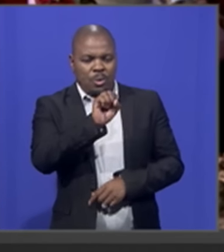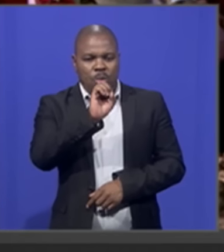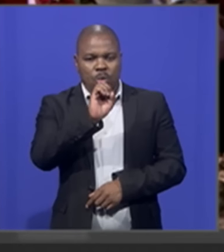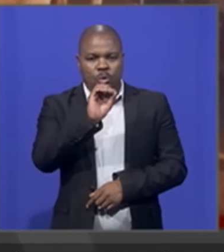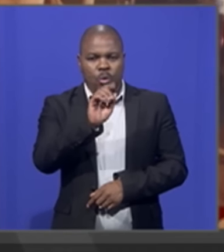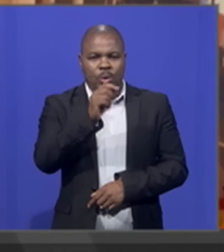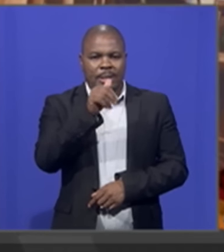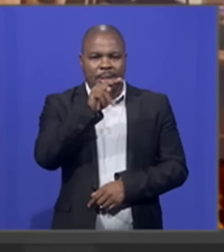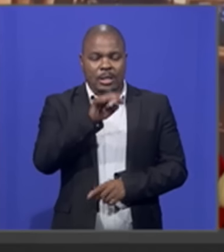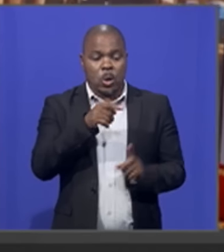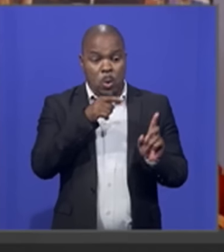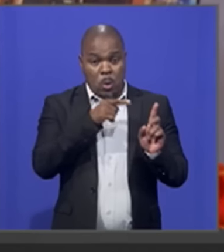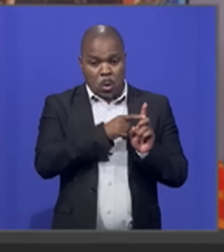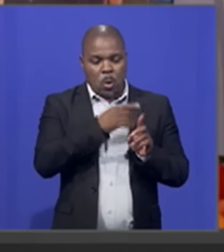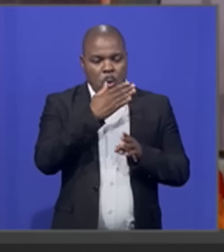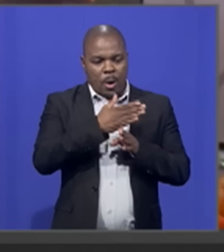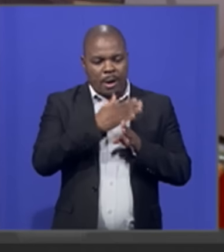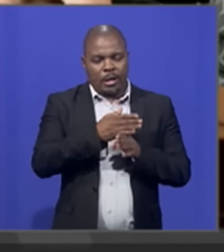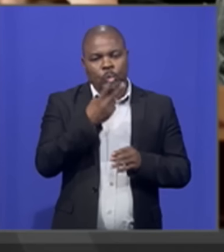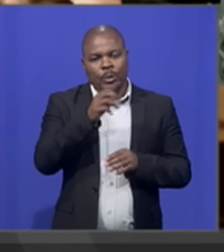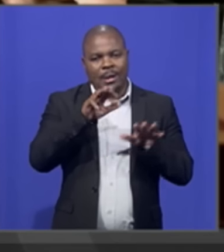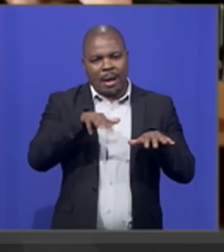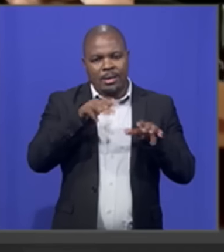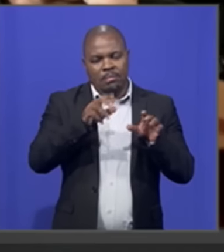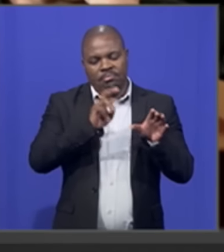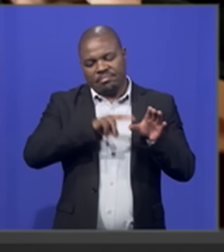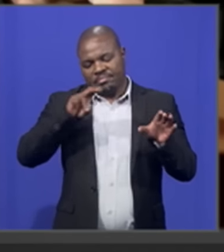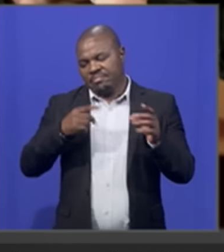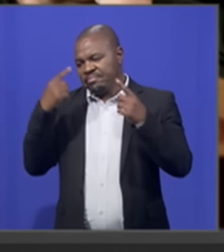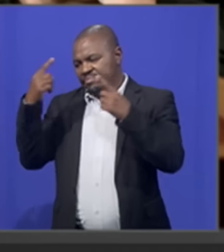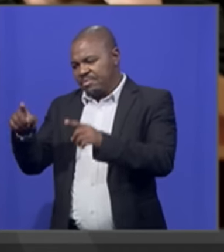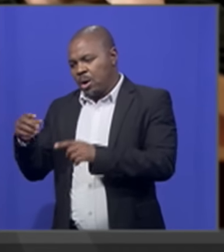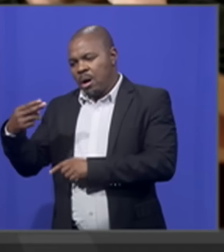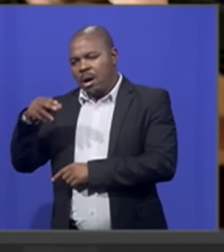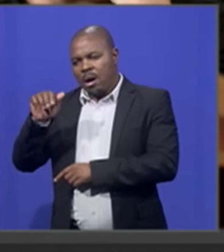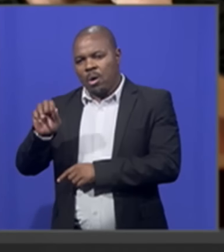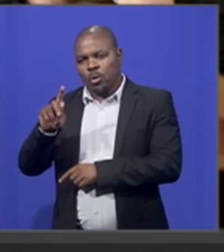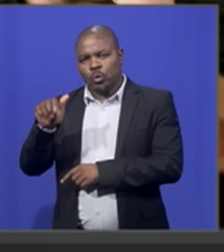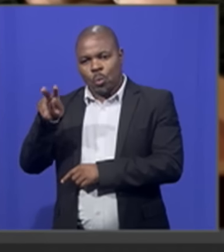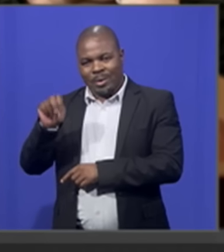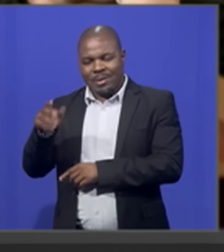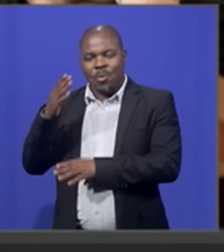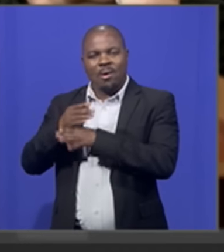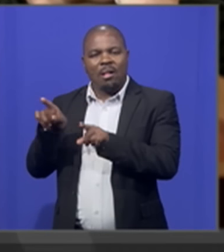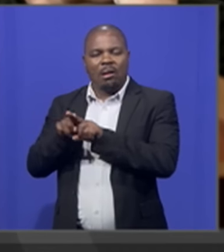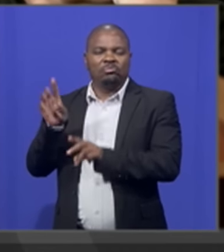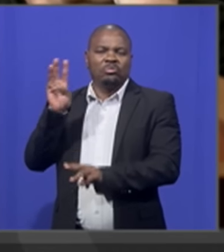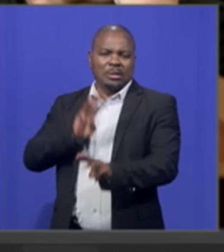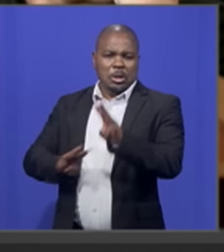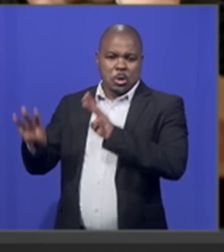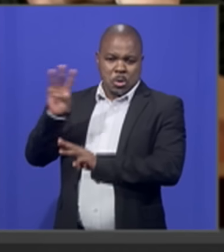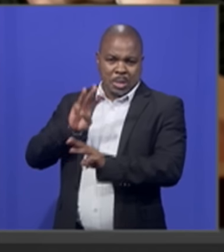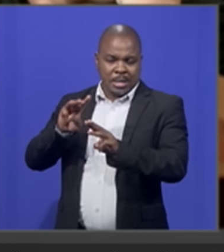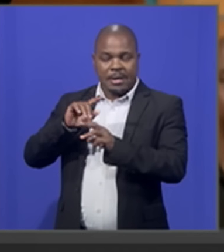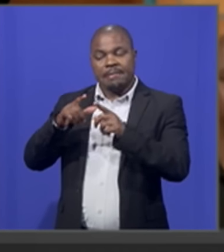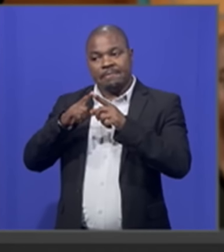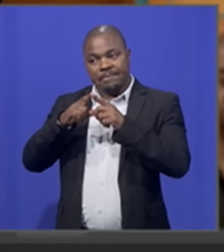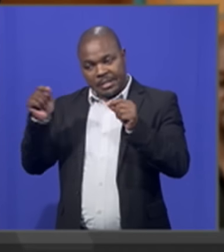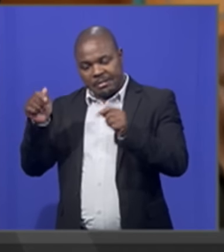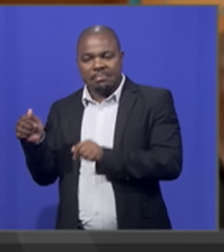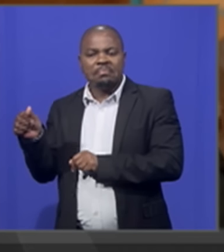Sotheni a tlogele mošomo ka 2019 o ile ya go šomela lapa la ka Houghton bjale ka mohlankedi wa tšhireletšo gomme morago a tlogela lapa leo